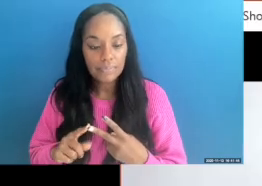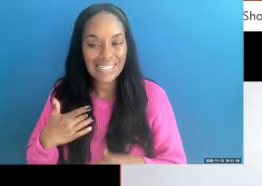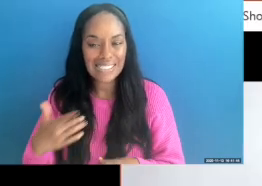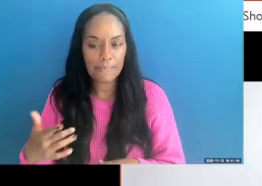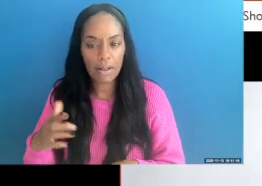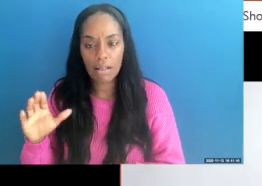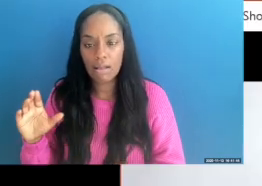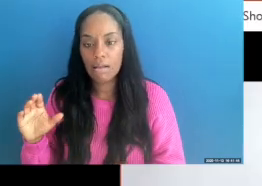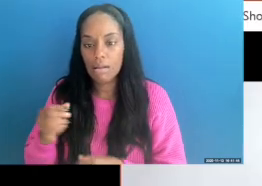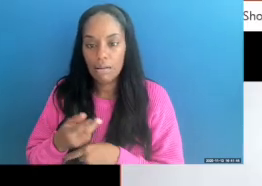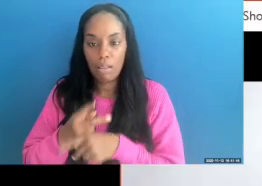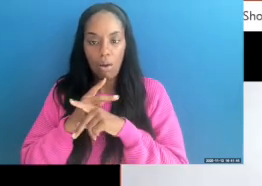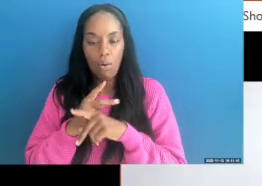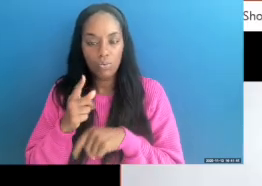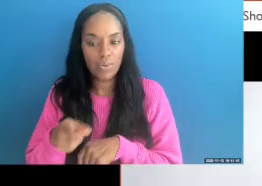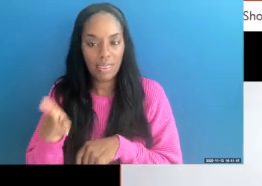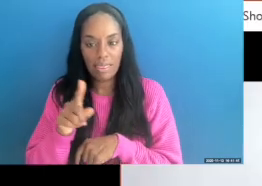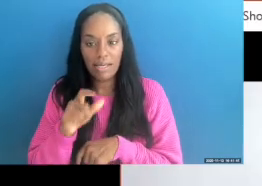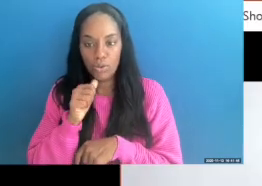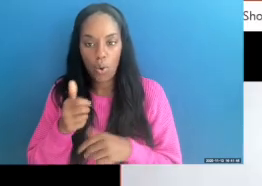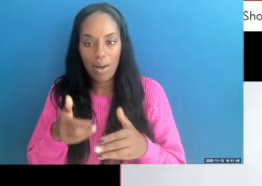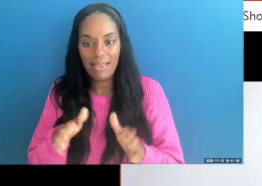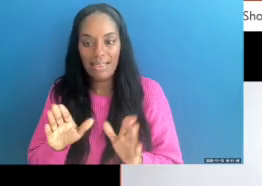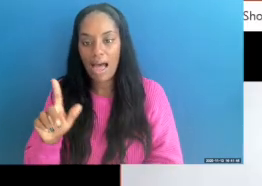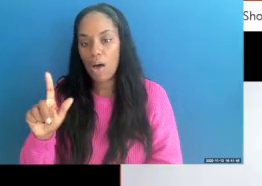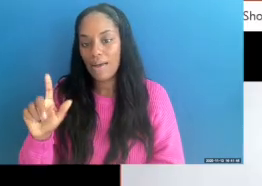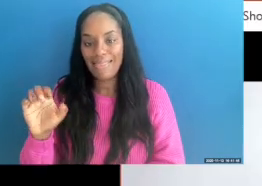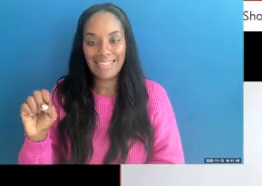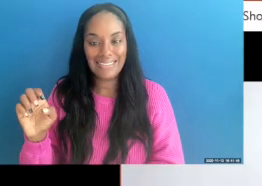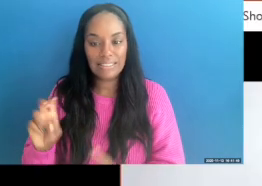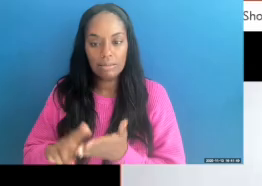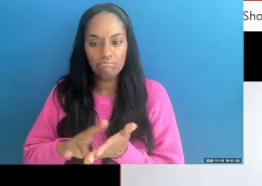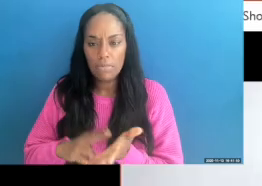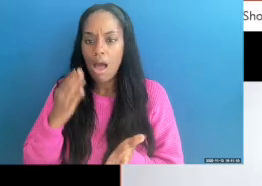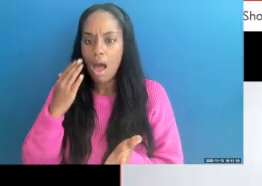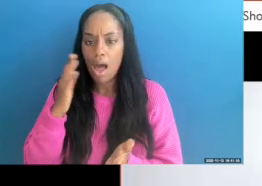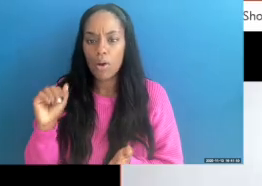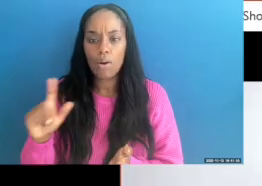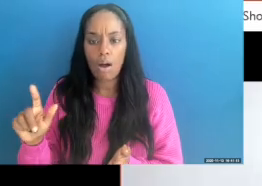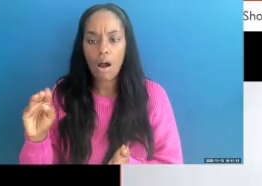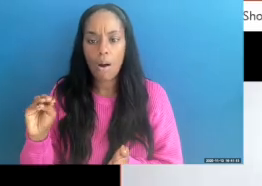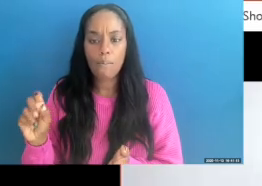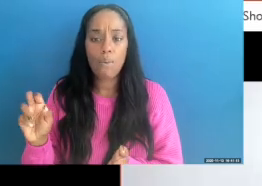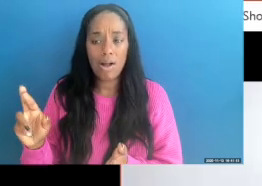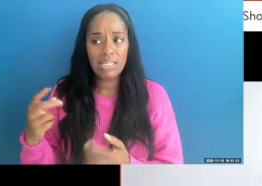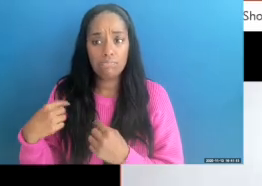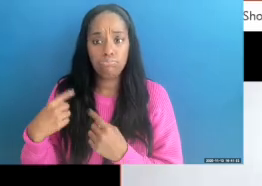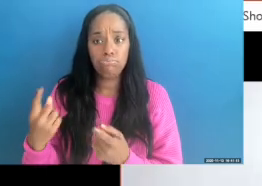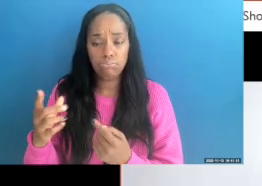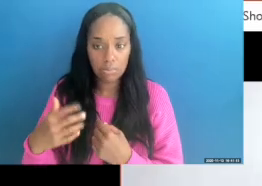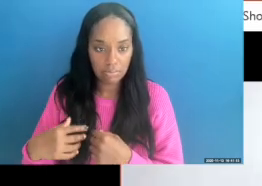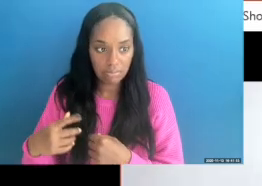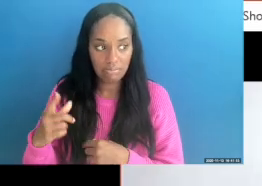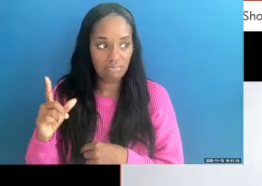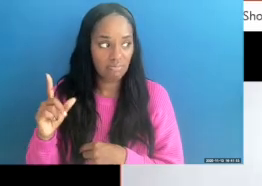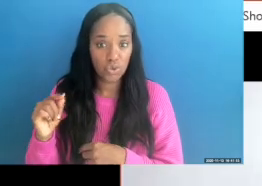or a typical conventional loan. They do not allow leases. And I know Carl Moyer's